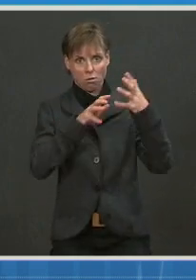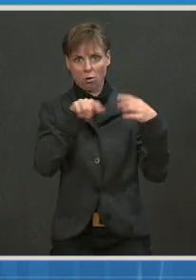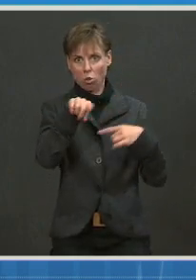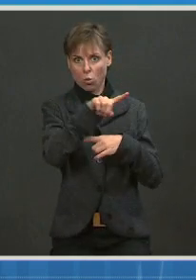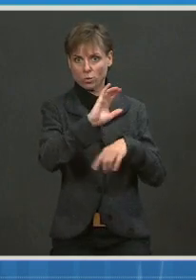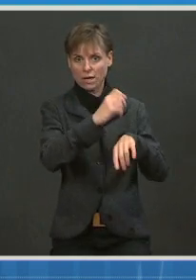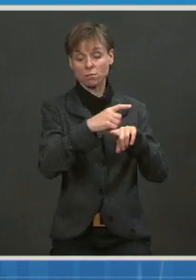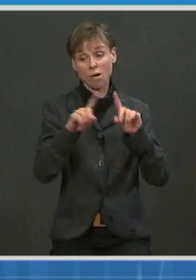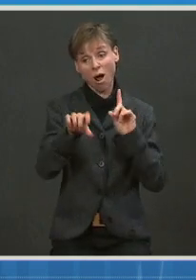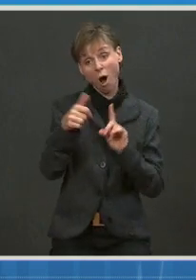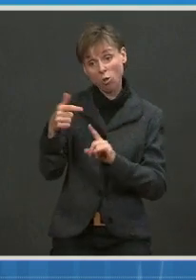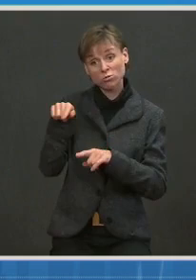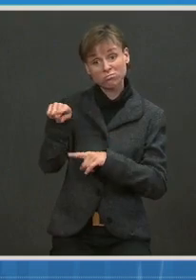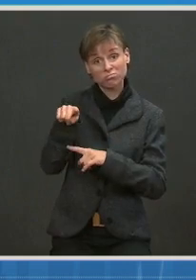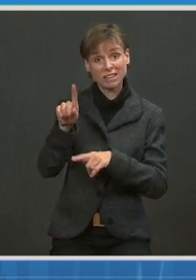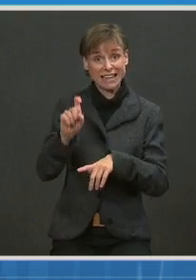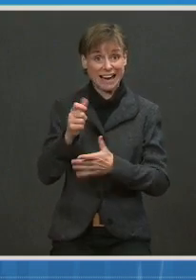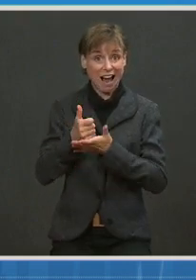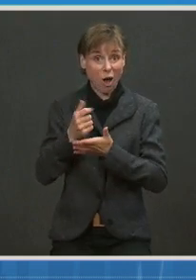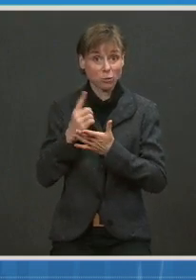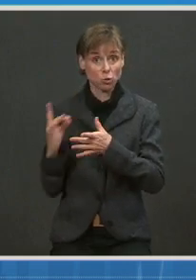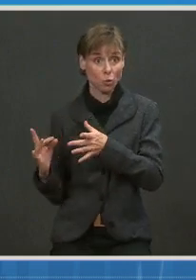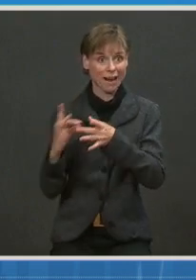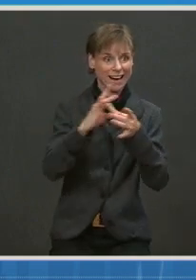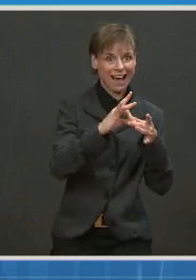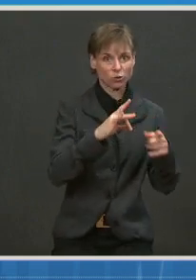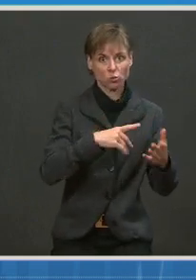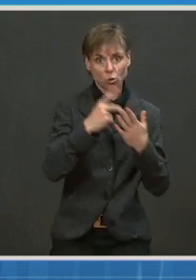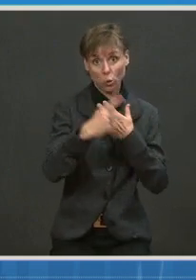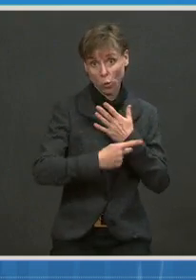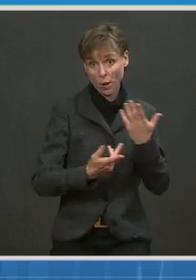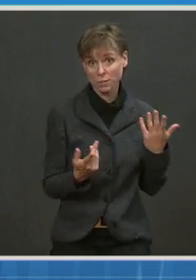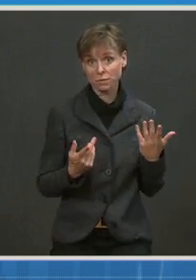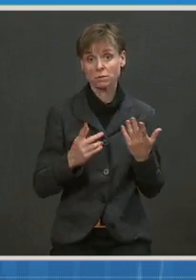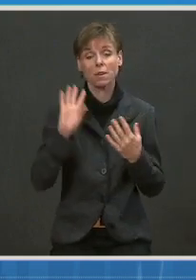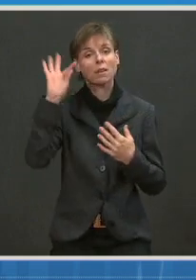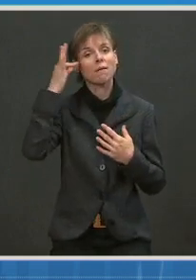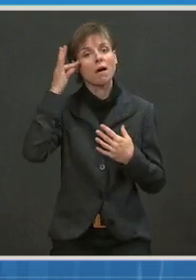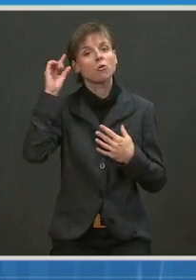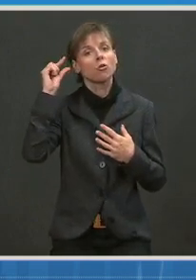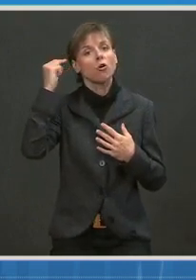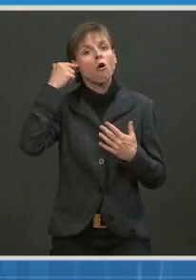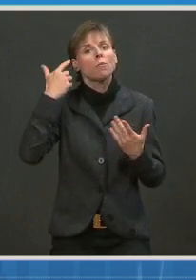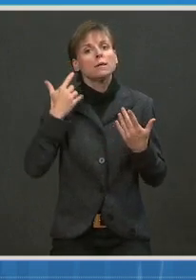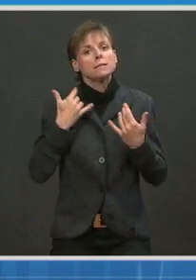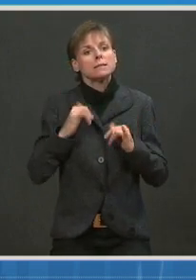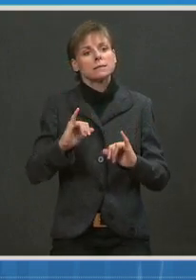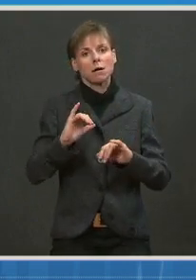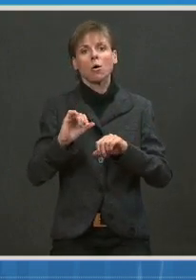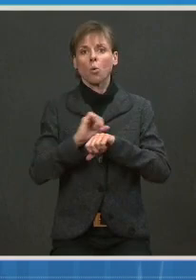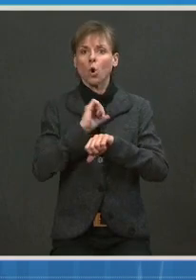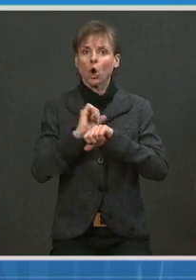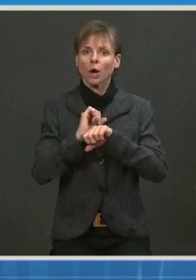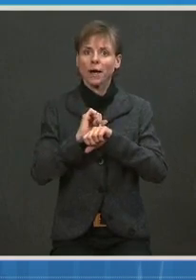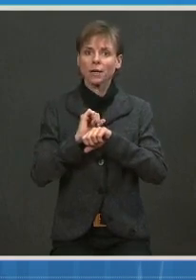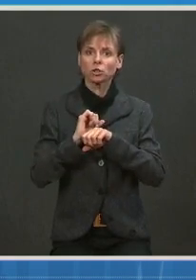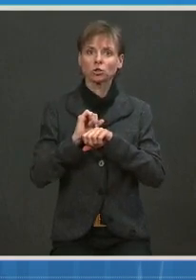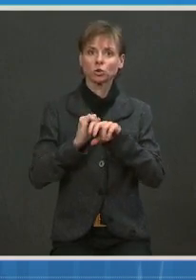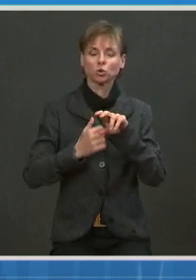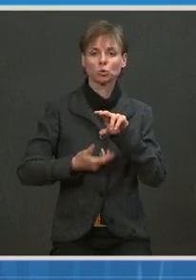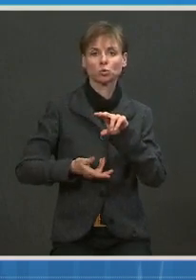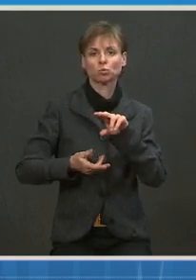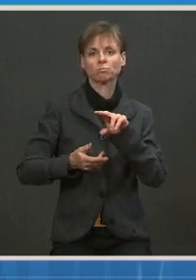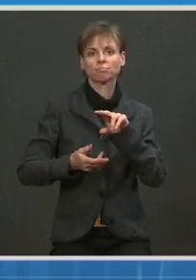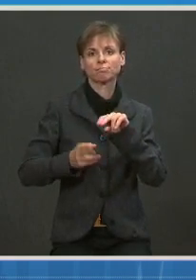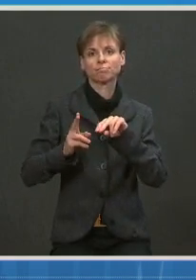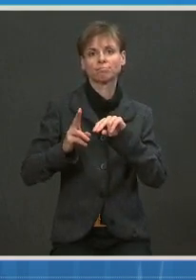need help in connecting to programs, and the federal government is continuing to work to build up the federal supply schedule to ensure